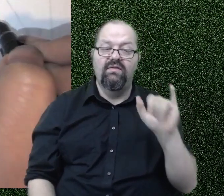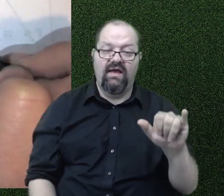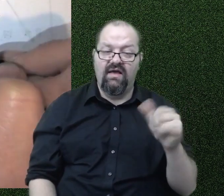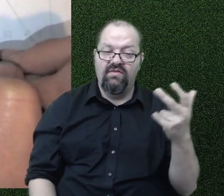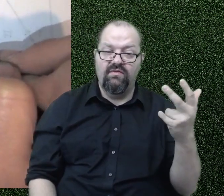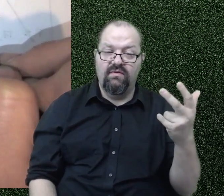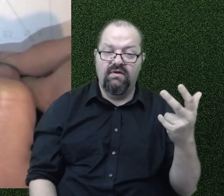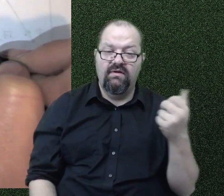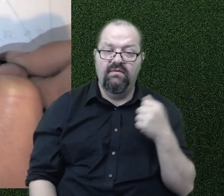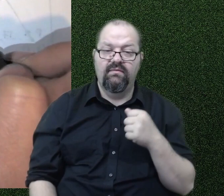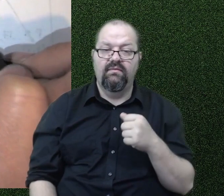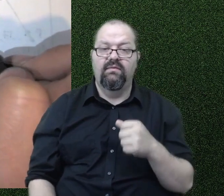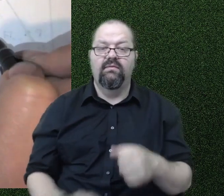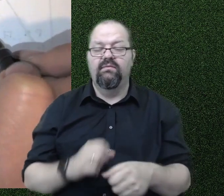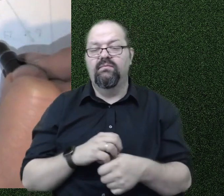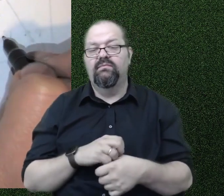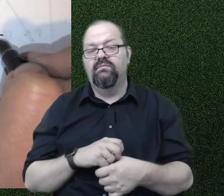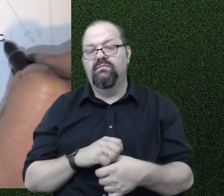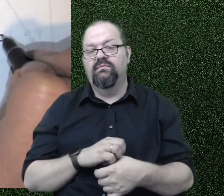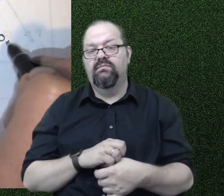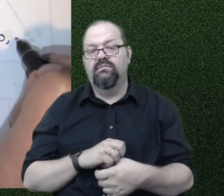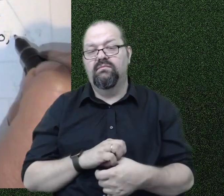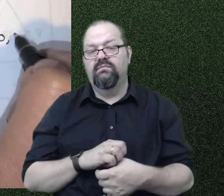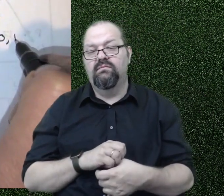and factor out that 4.